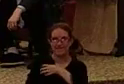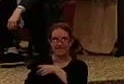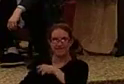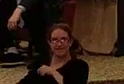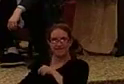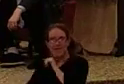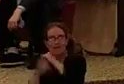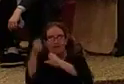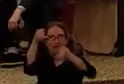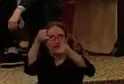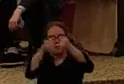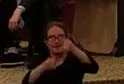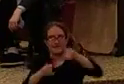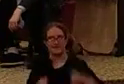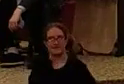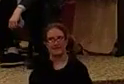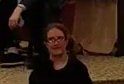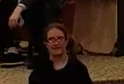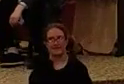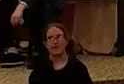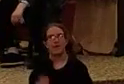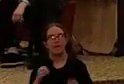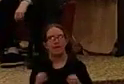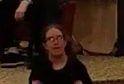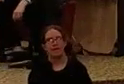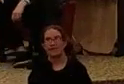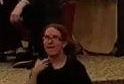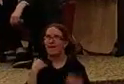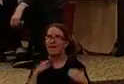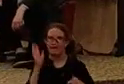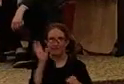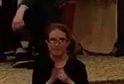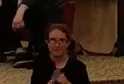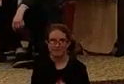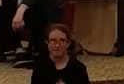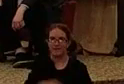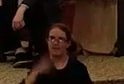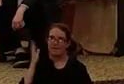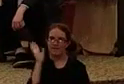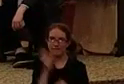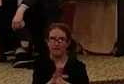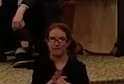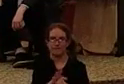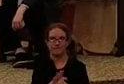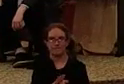And finally, uncle had enough. Had enough.